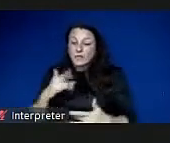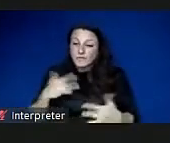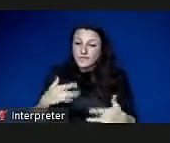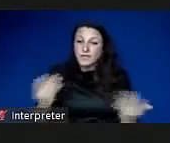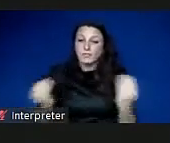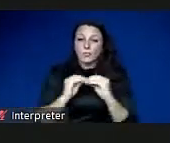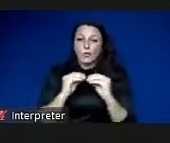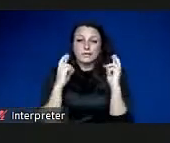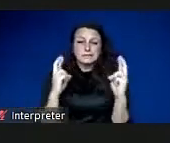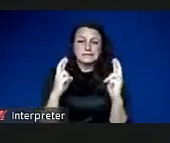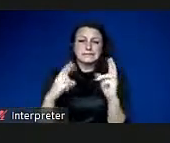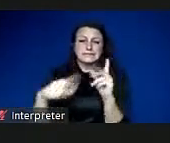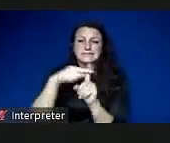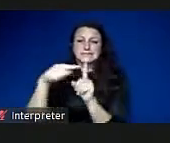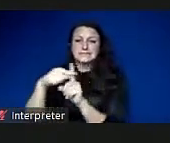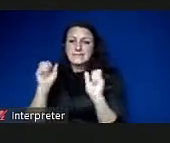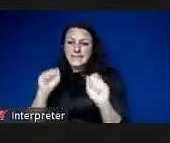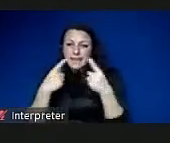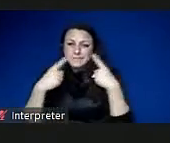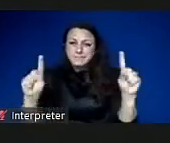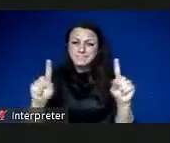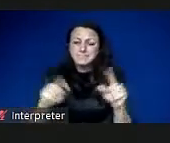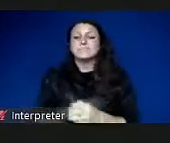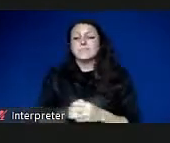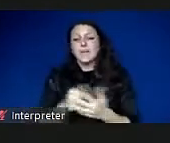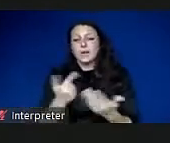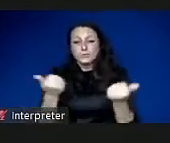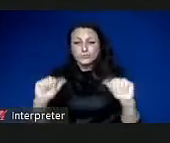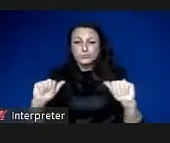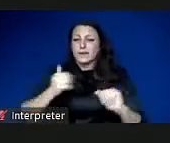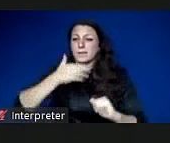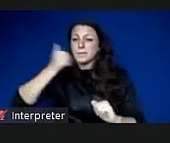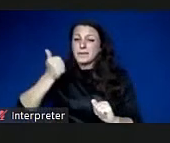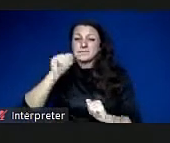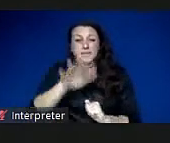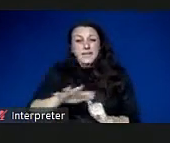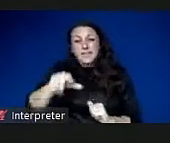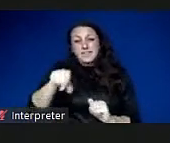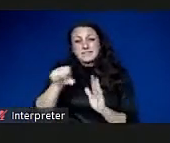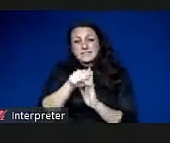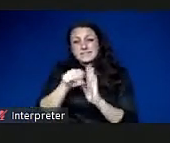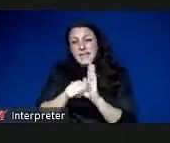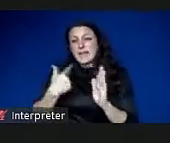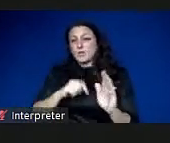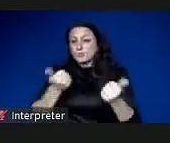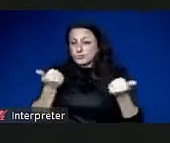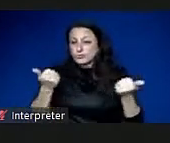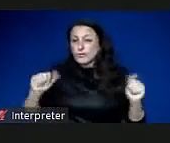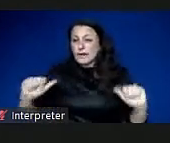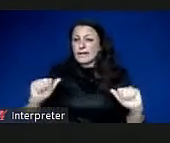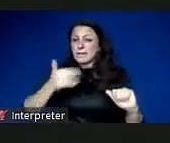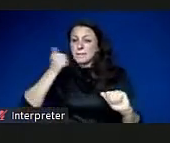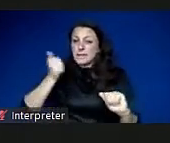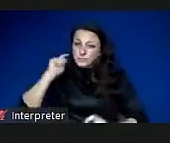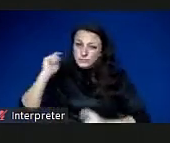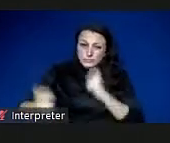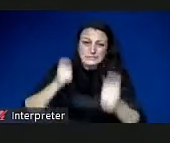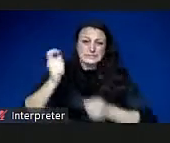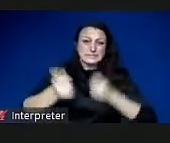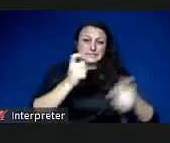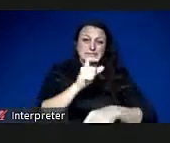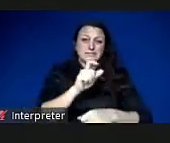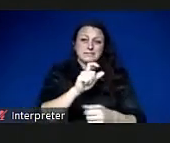as many lives as possible. And we are doing all that we can across the state to make sure that we get vaccine into arms as quickly